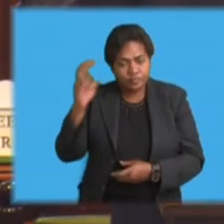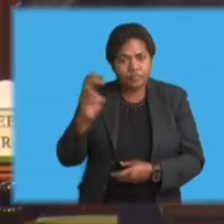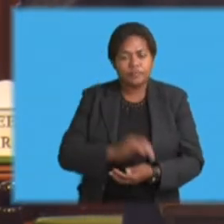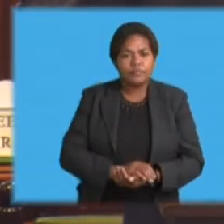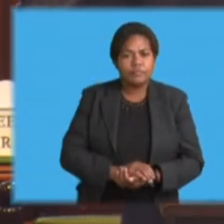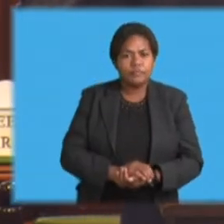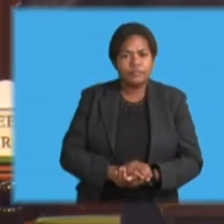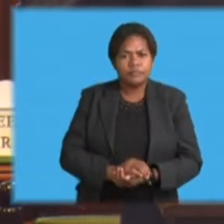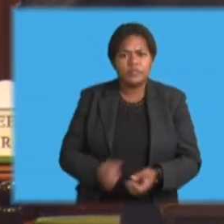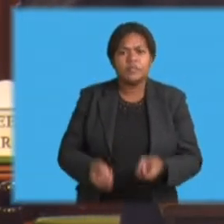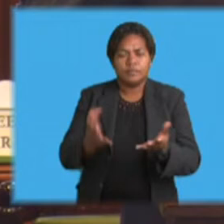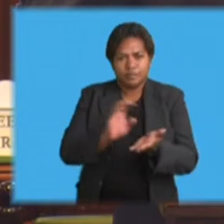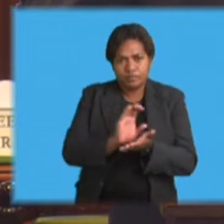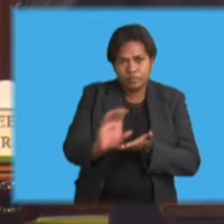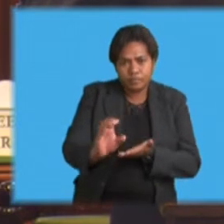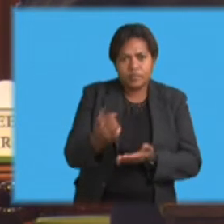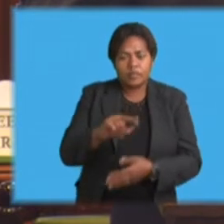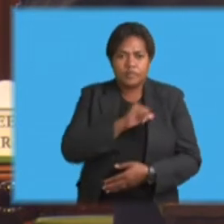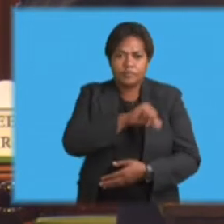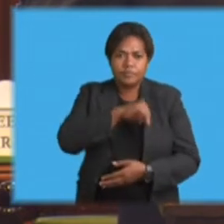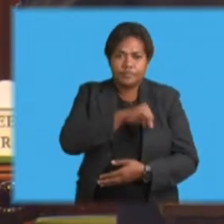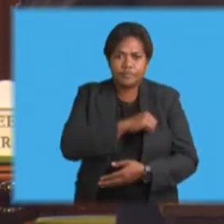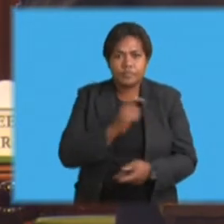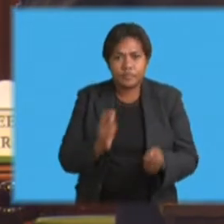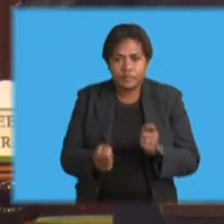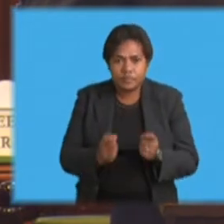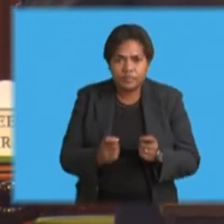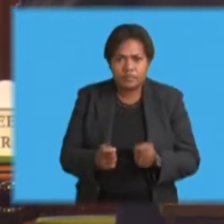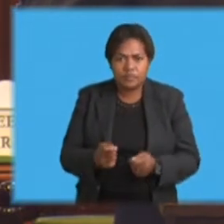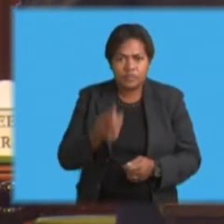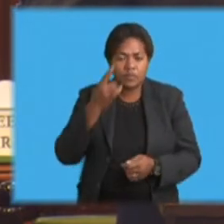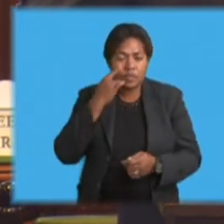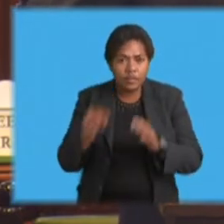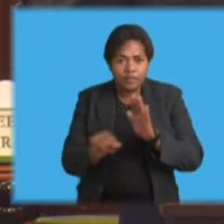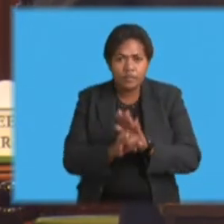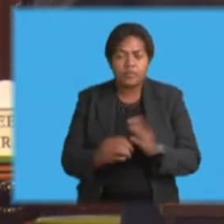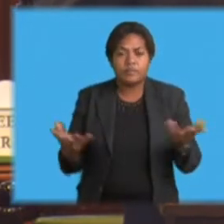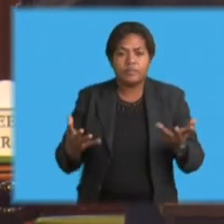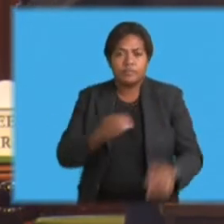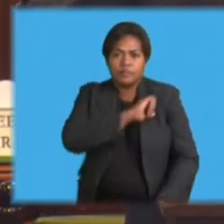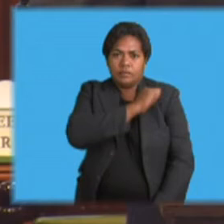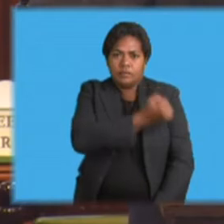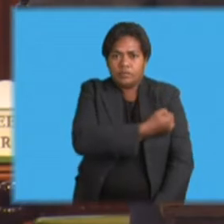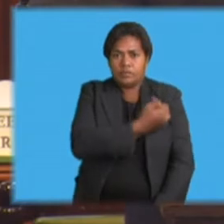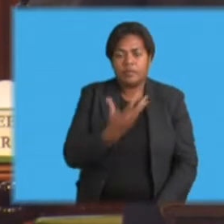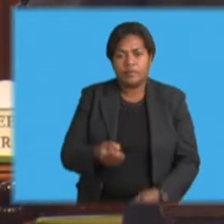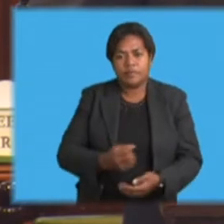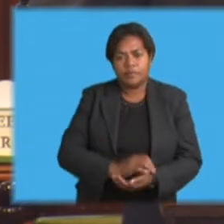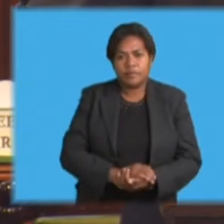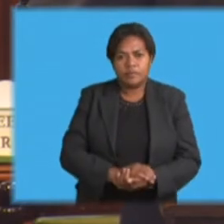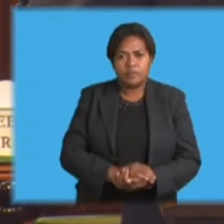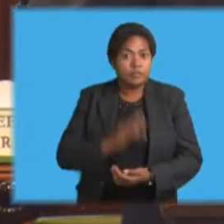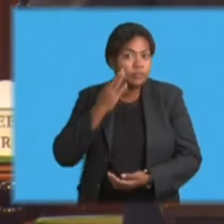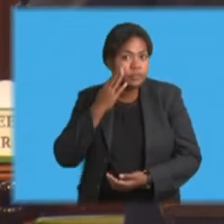given counseling and aptitude tests to identify where their strengths are. They're given aptitude tests, and once we